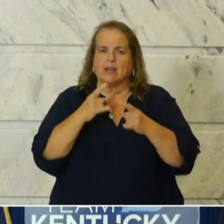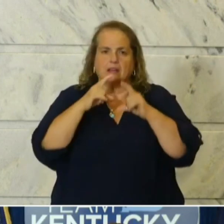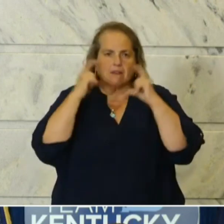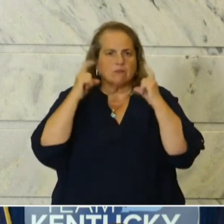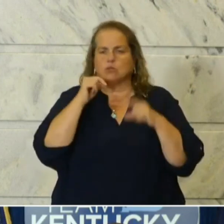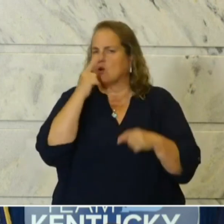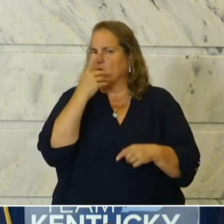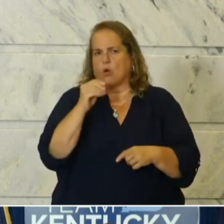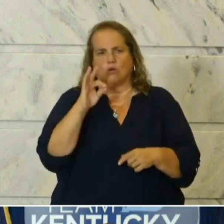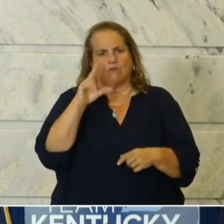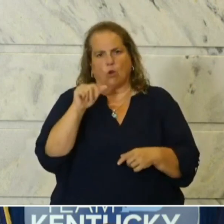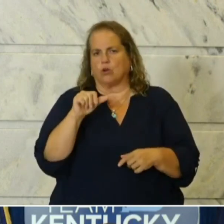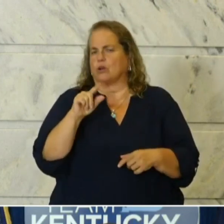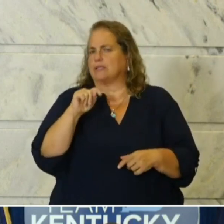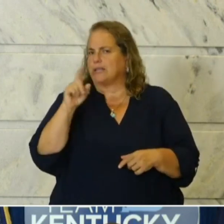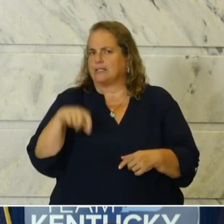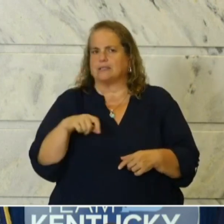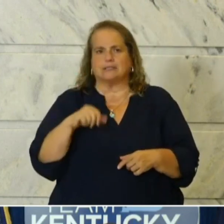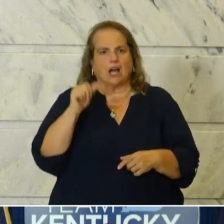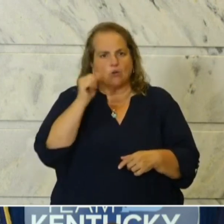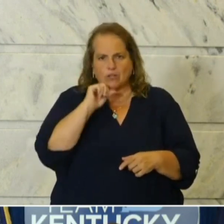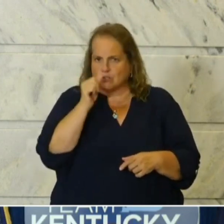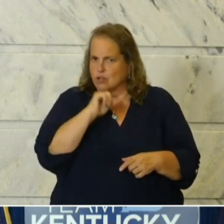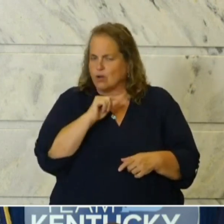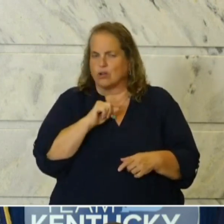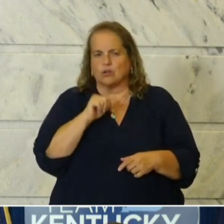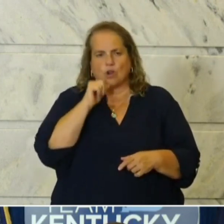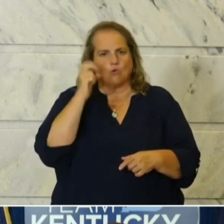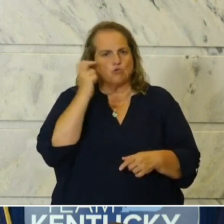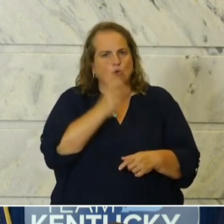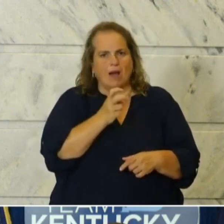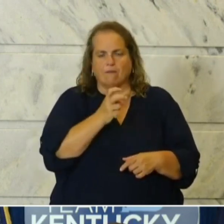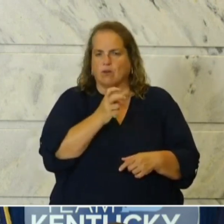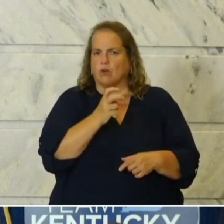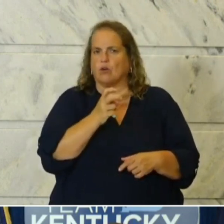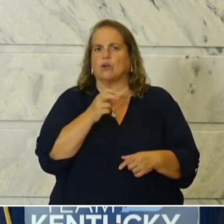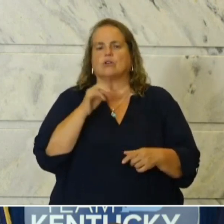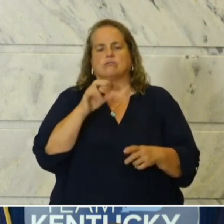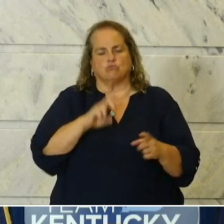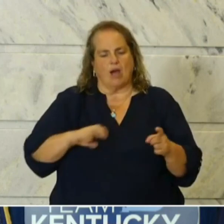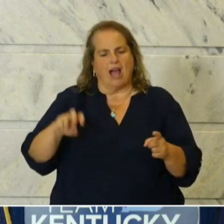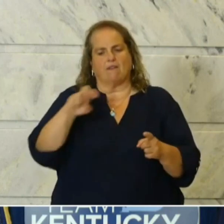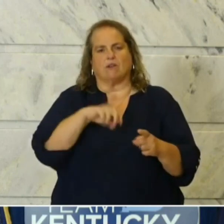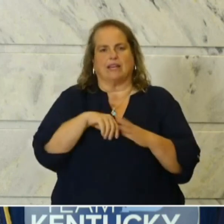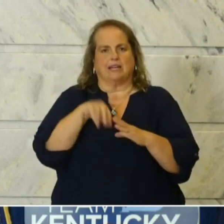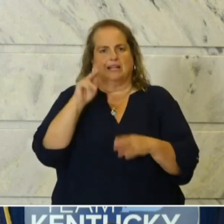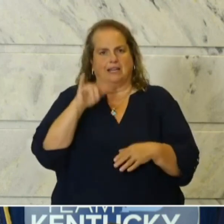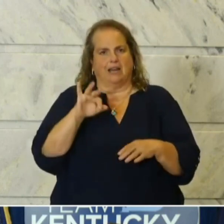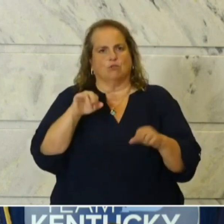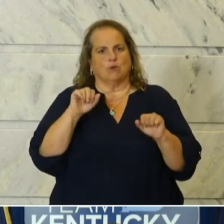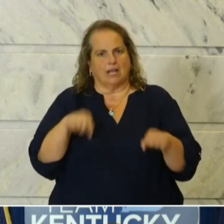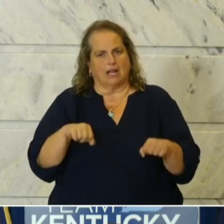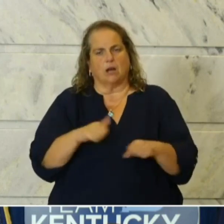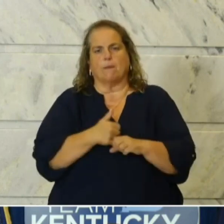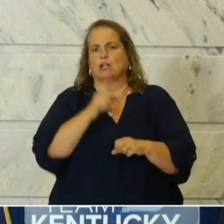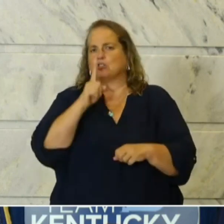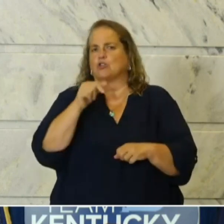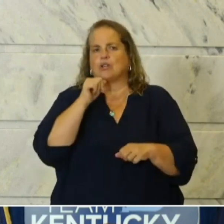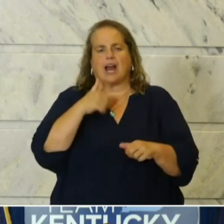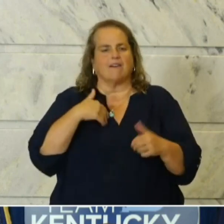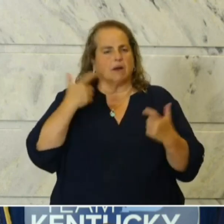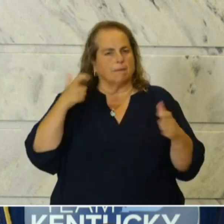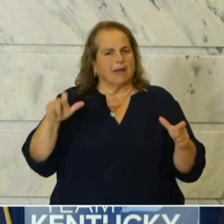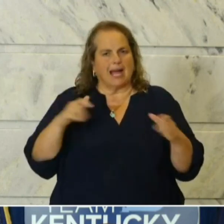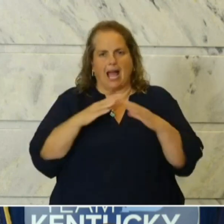Florida or Texas or Arizona, travel inside of Kentucky if you will. Make sure you're not having big house parties